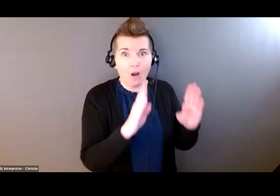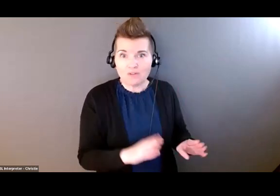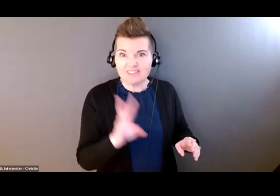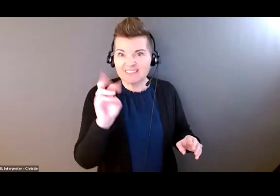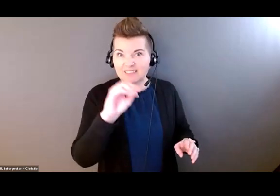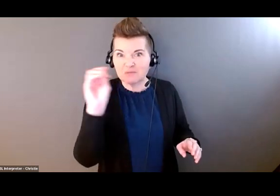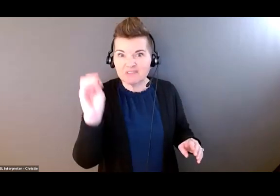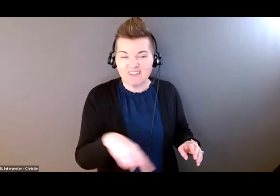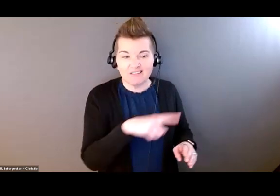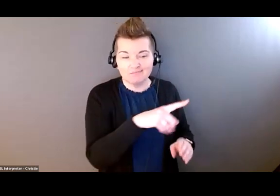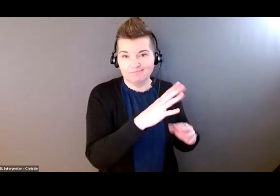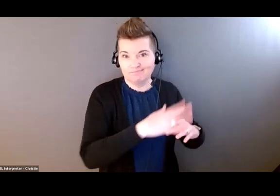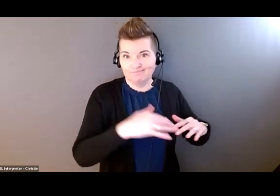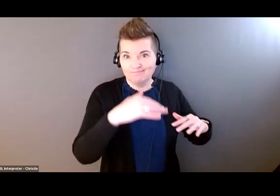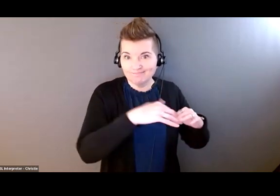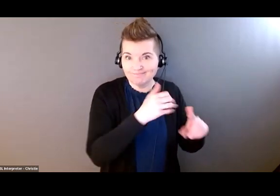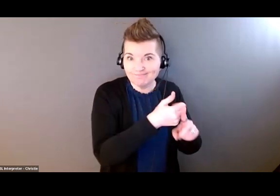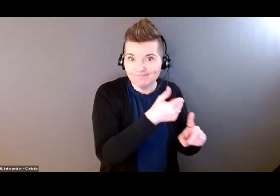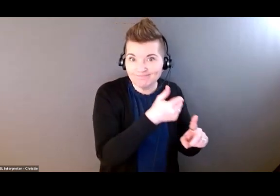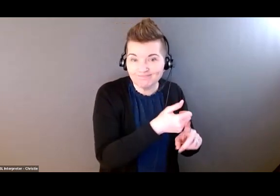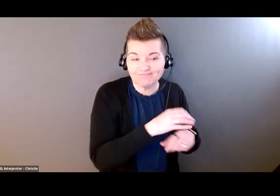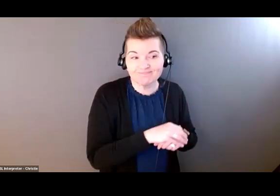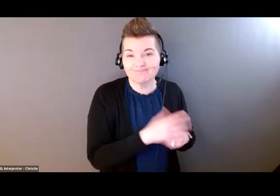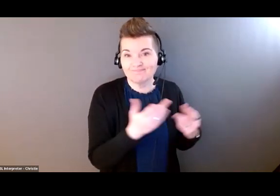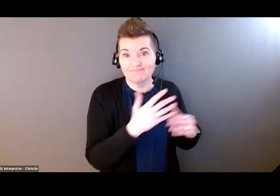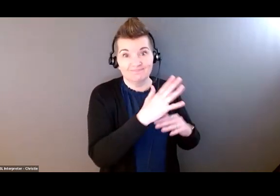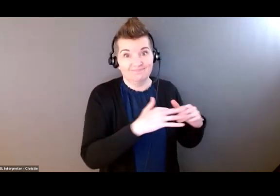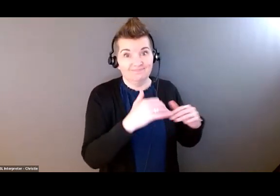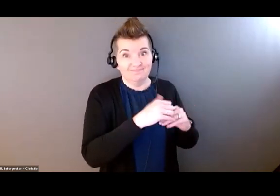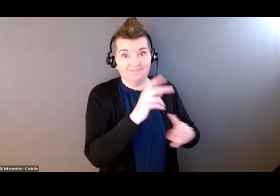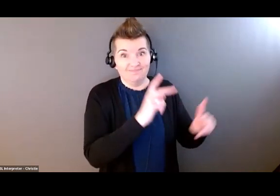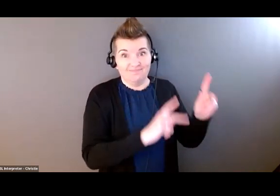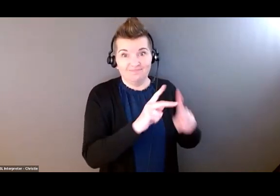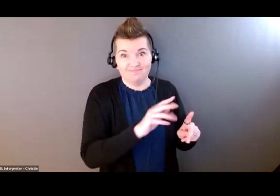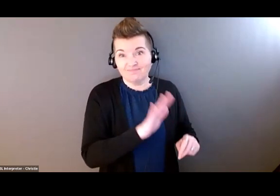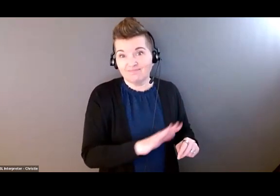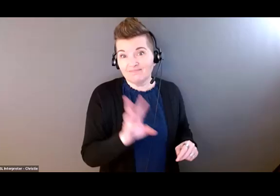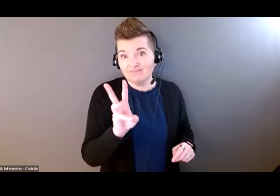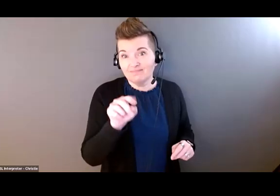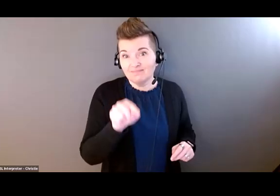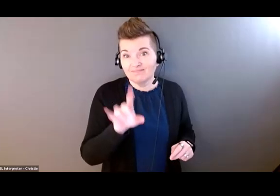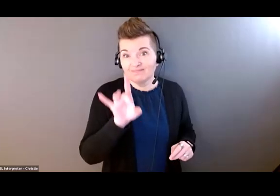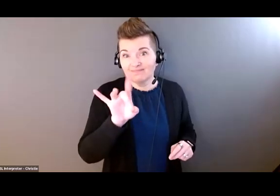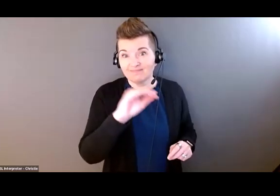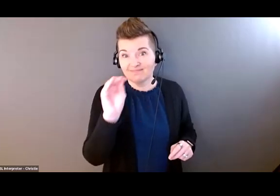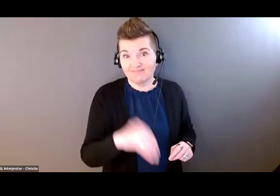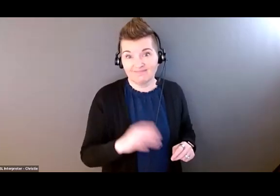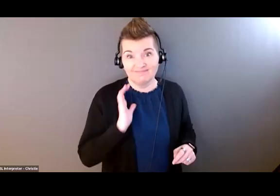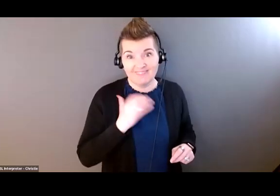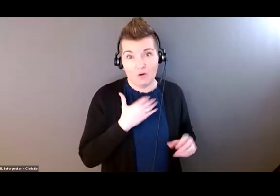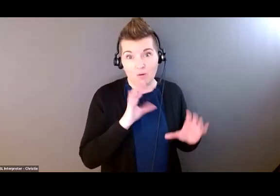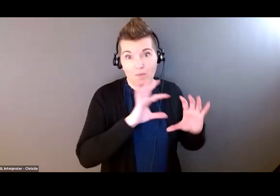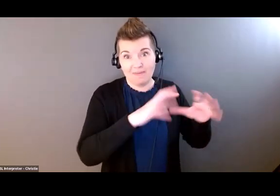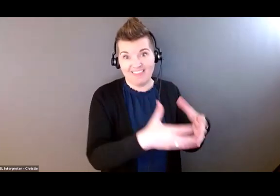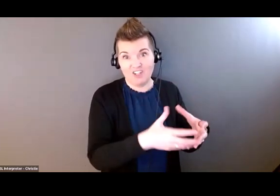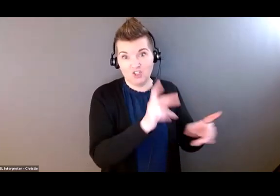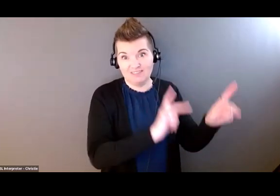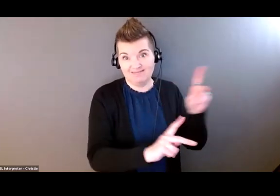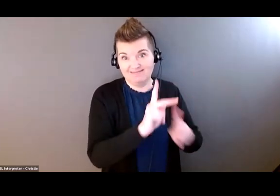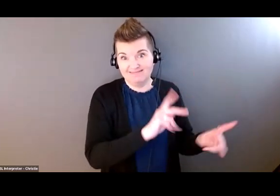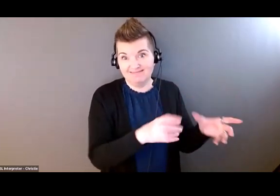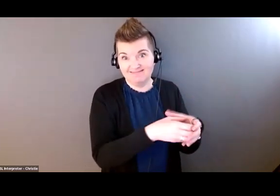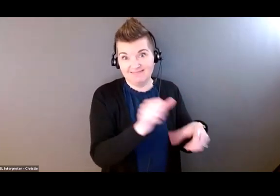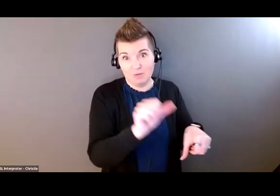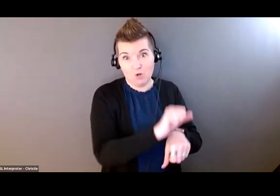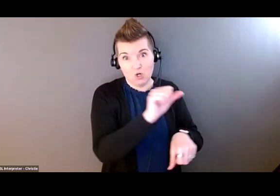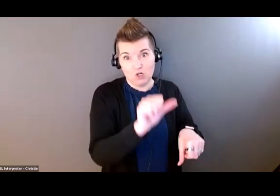population. So 60% of those experiencing houselessness are Indigenous. And although Indigenous people only make